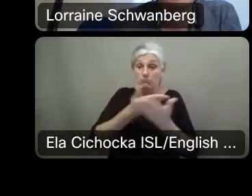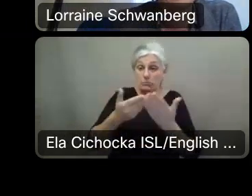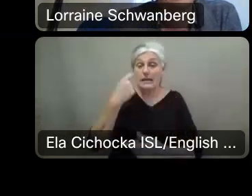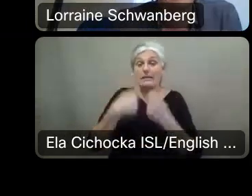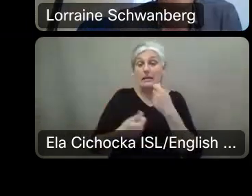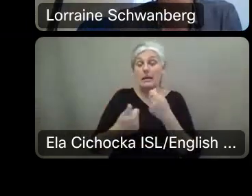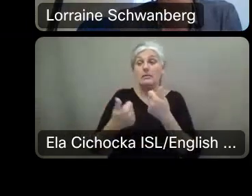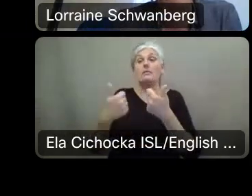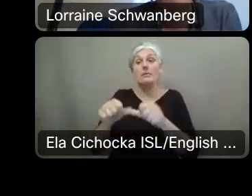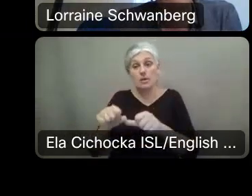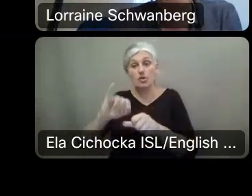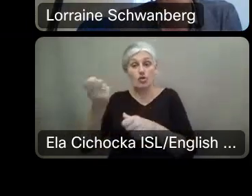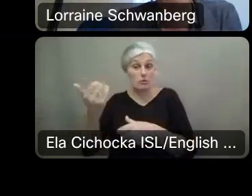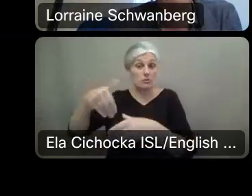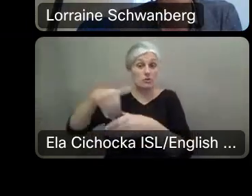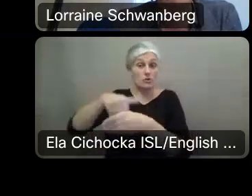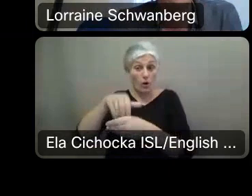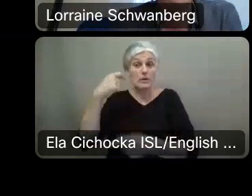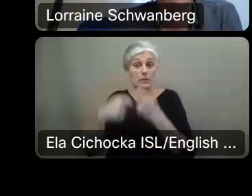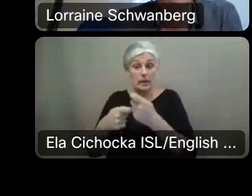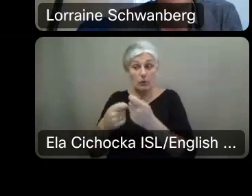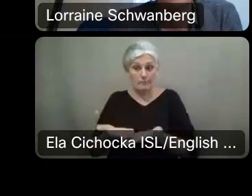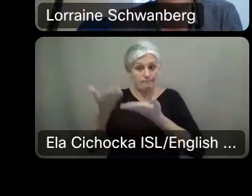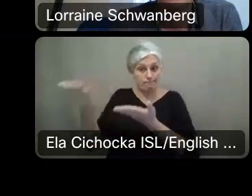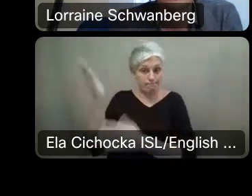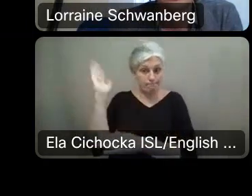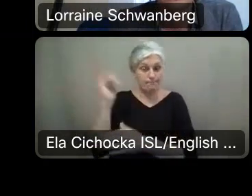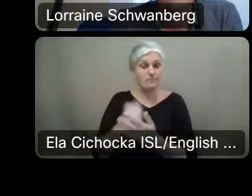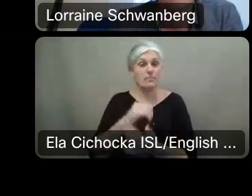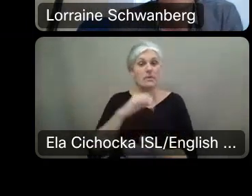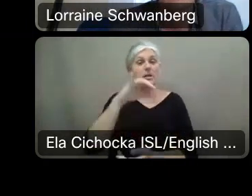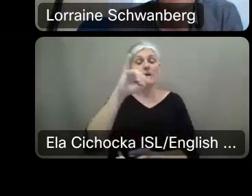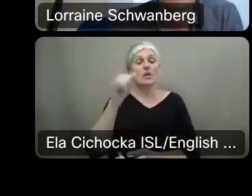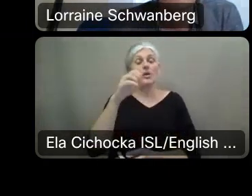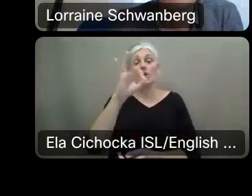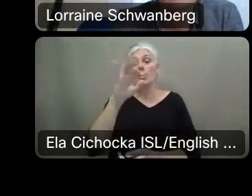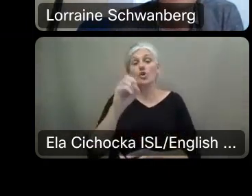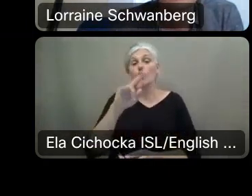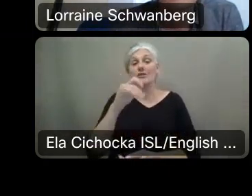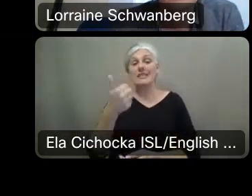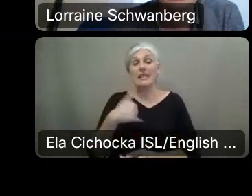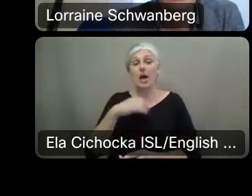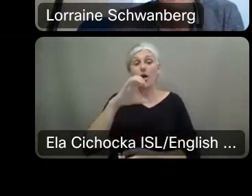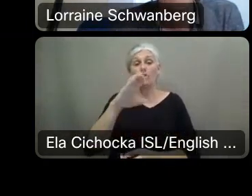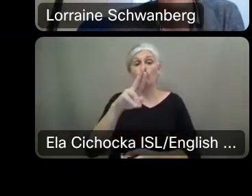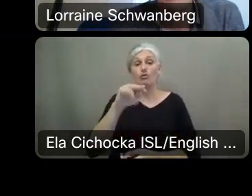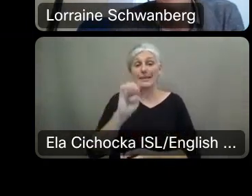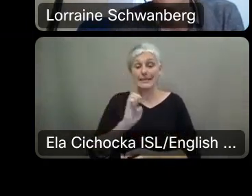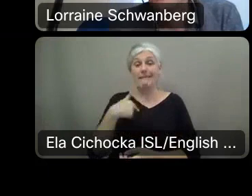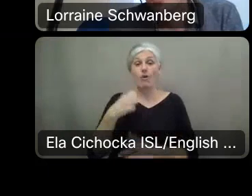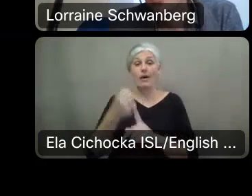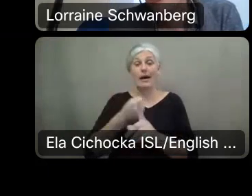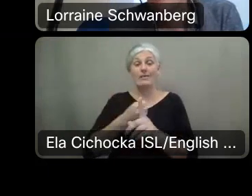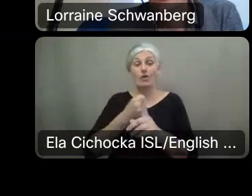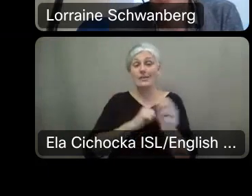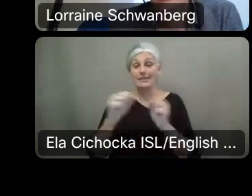okay. We're very grateful to be joined by Georgina Cruz today as well from the Patient Advocacy Service. And I was